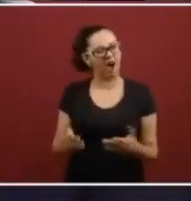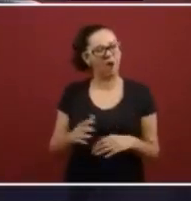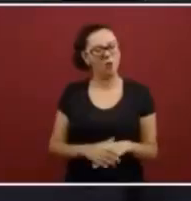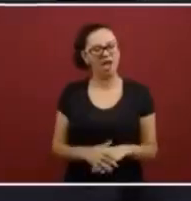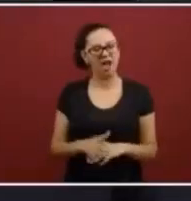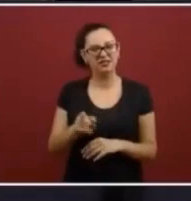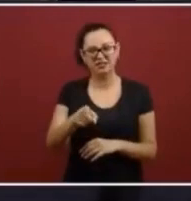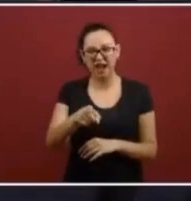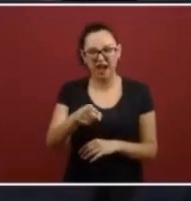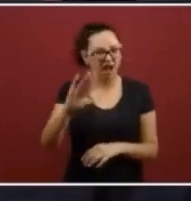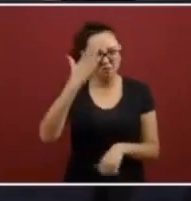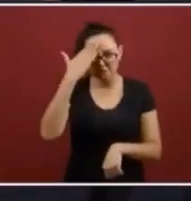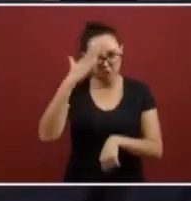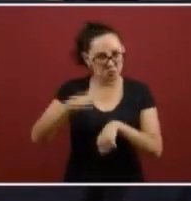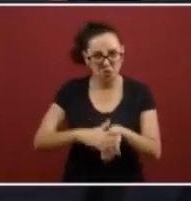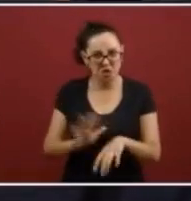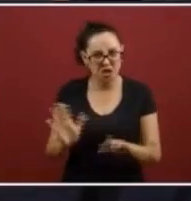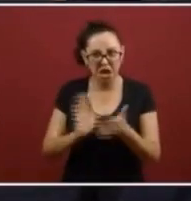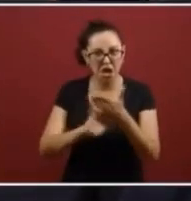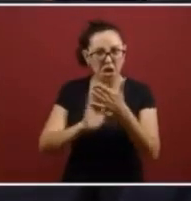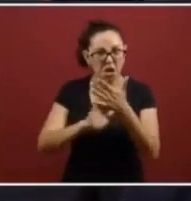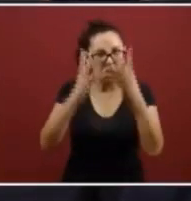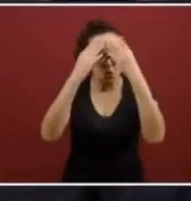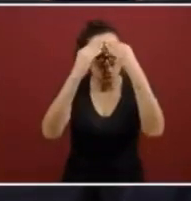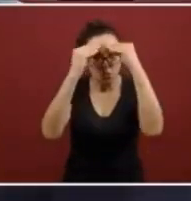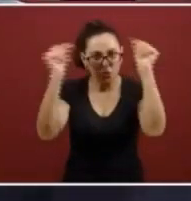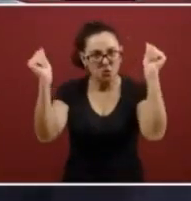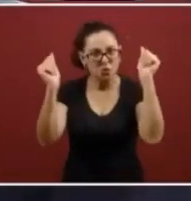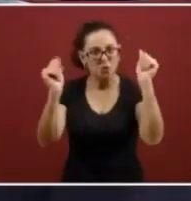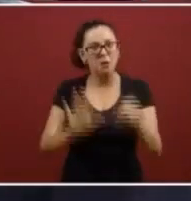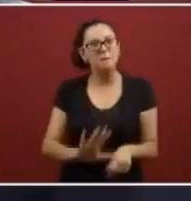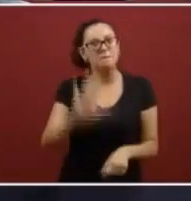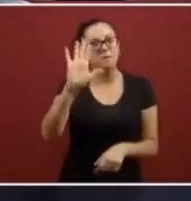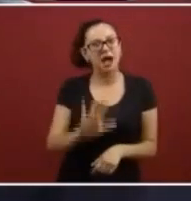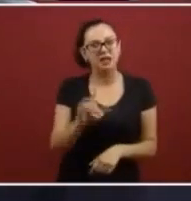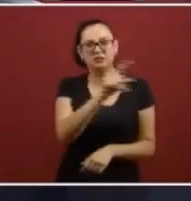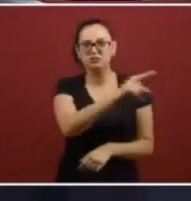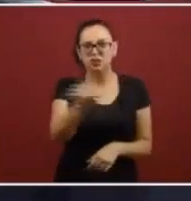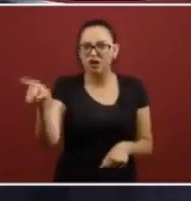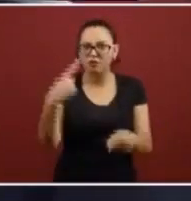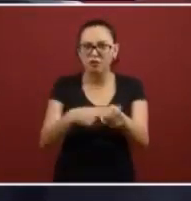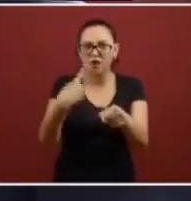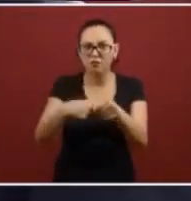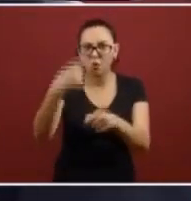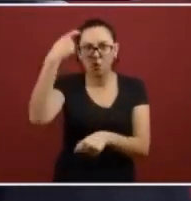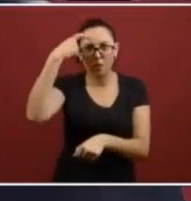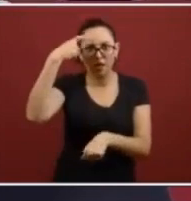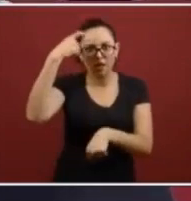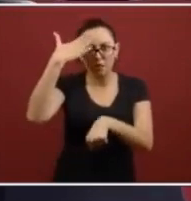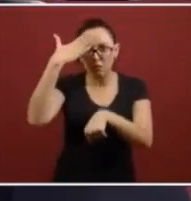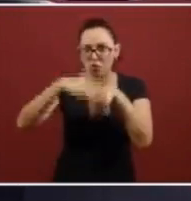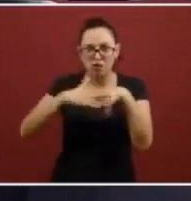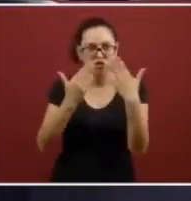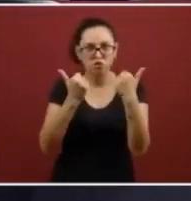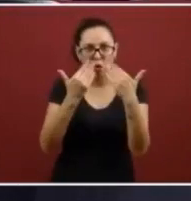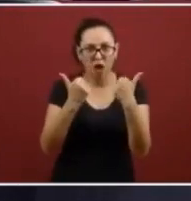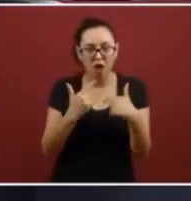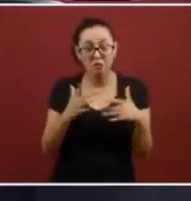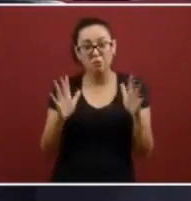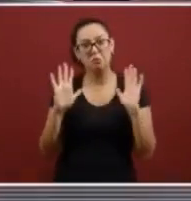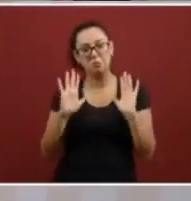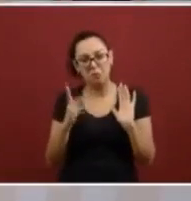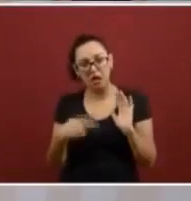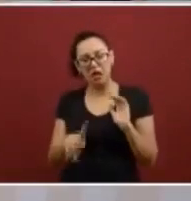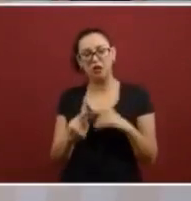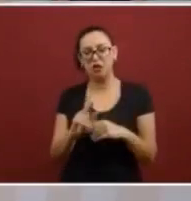nos olvidan esas cosas. we Hay forget como these things. amnesia. It's like amnesia. Entonces ya eso ya no va a haber. So these things aren't going to